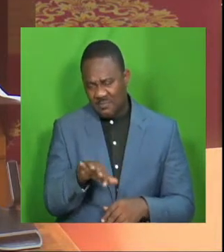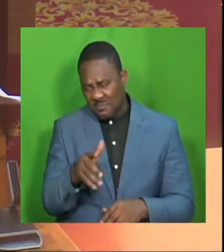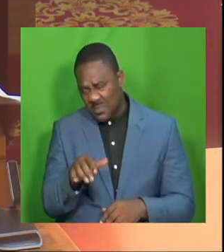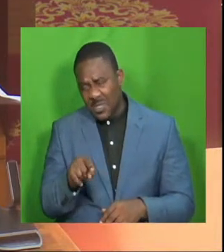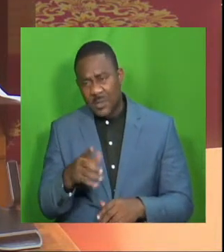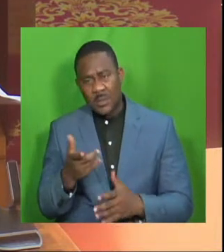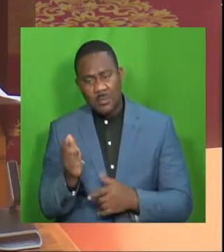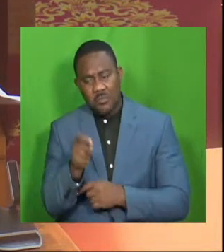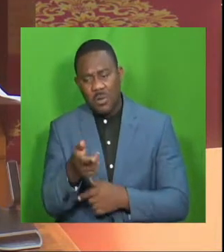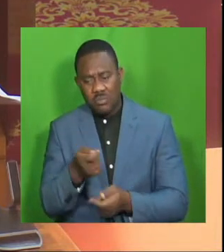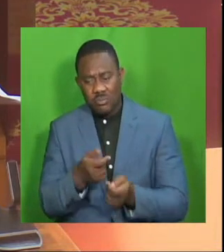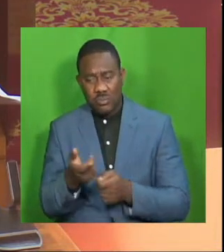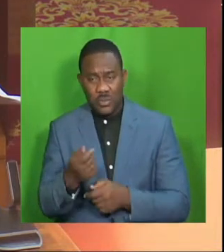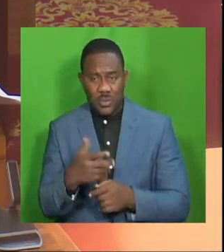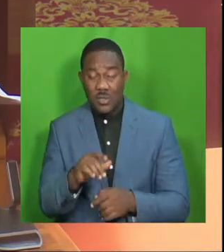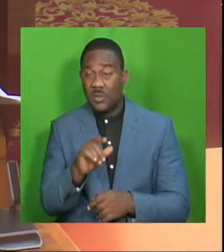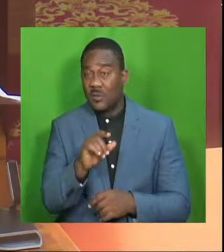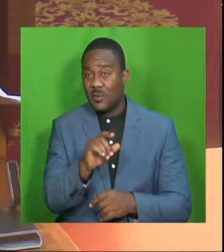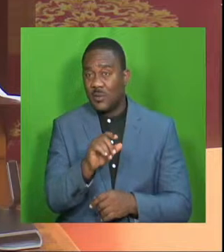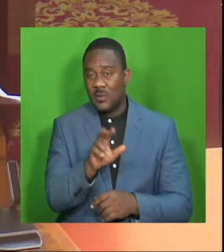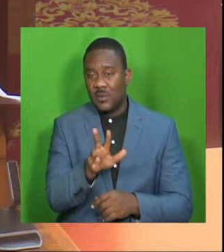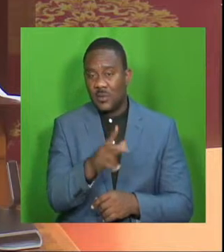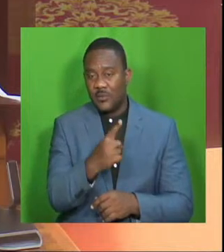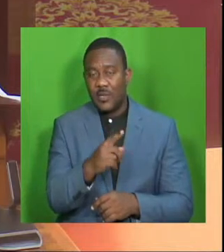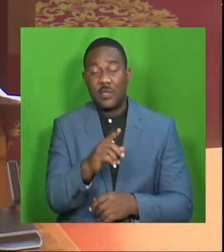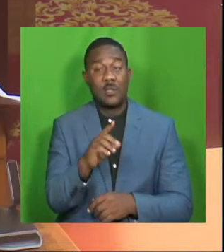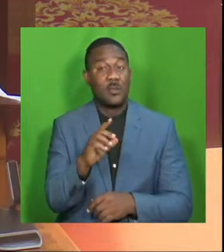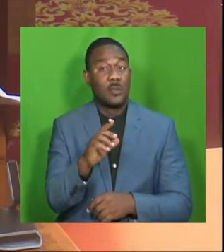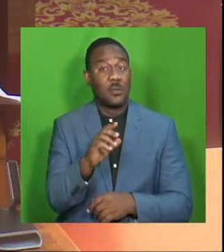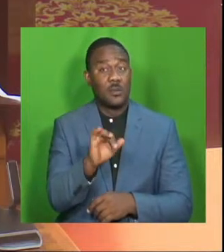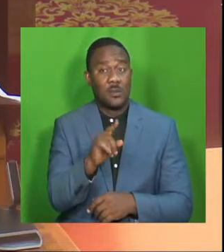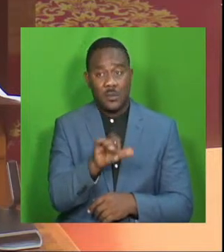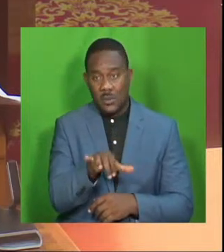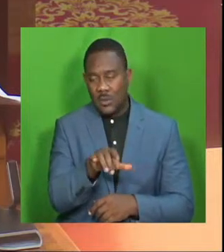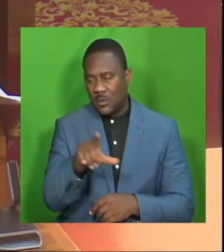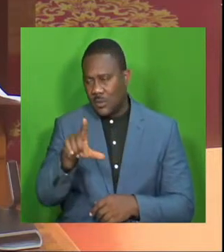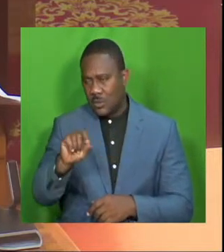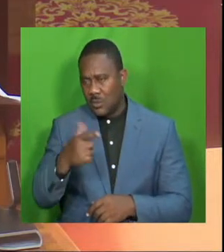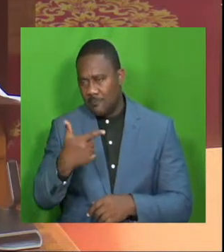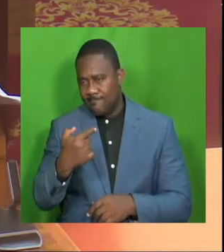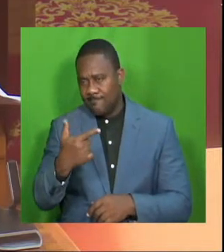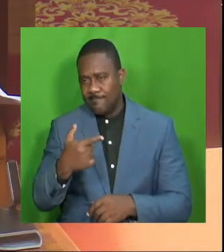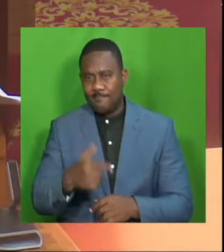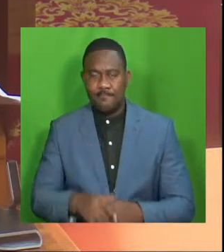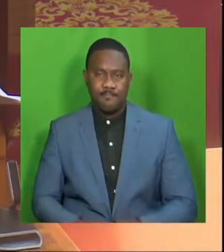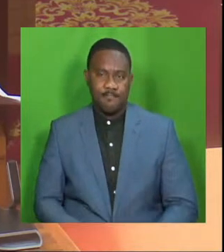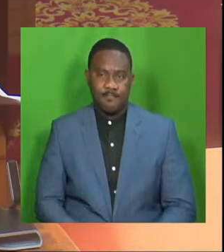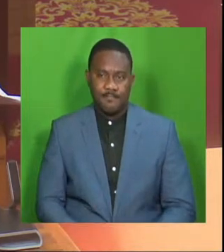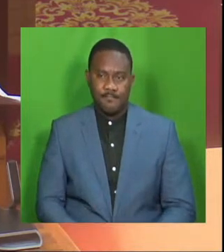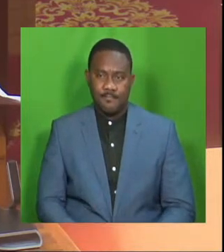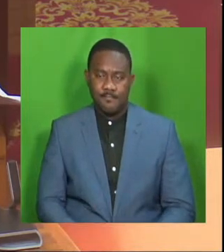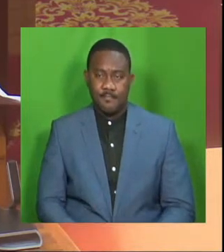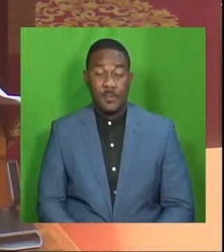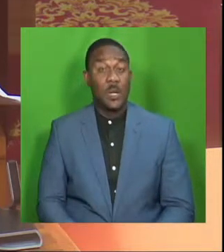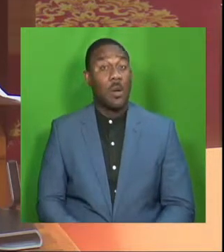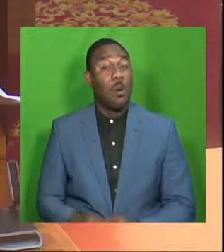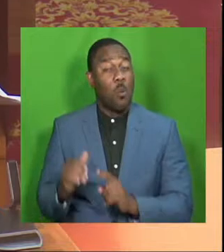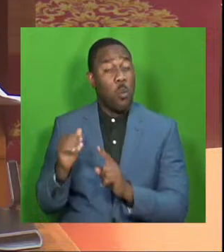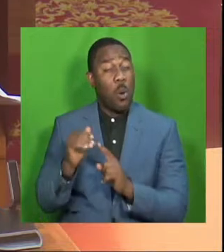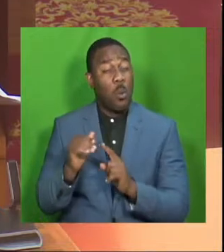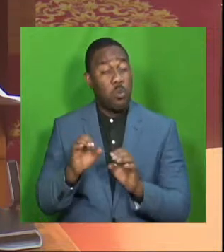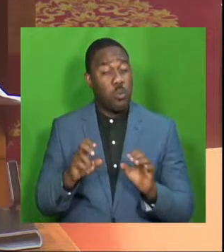artisanal 1st to 31st July 2021. Increased sensitization of